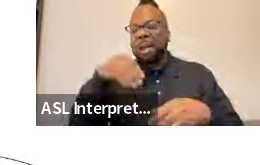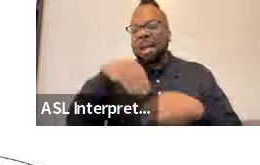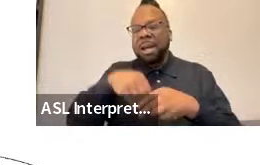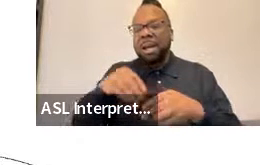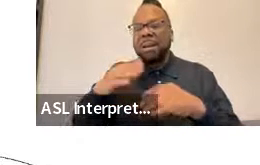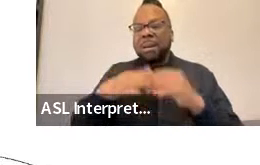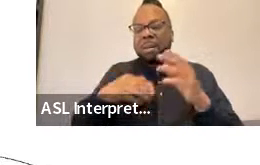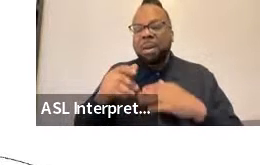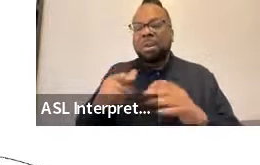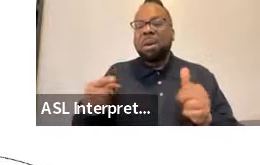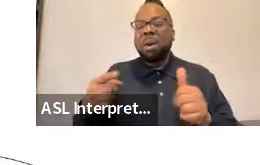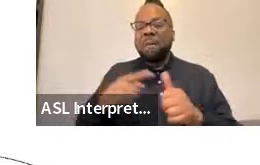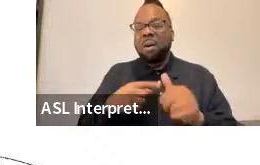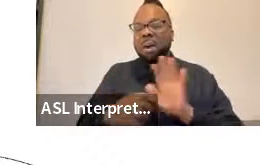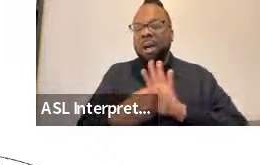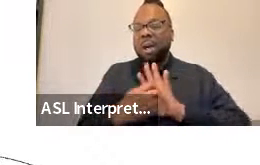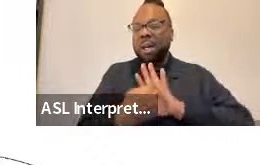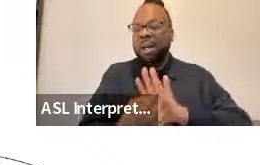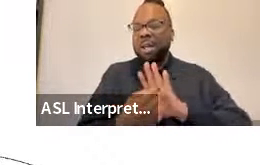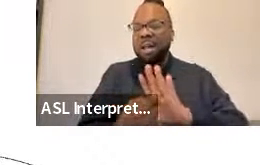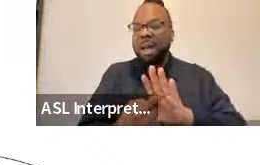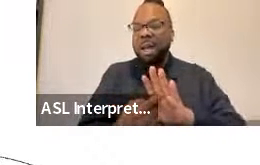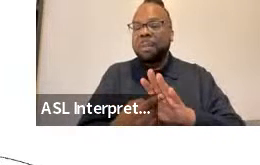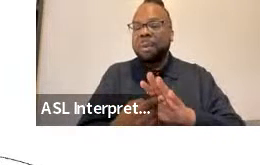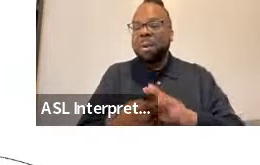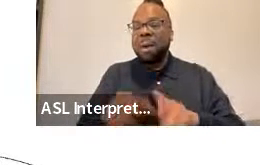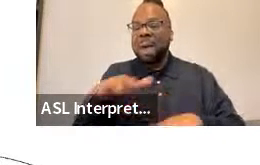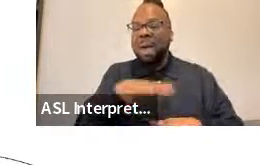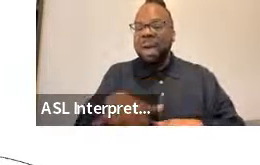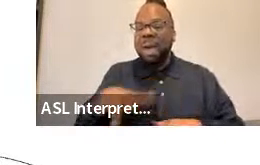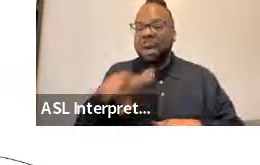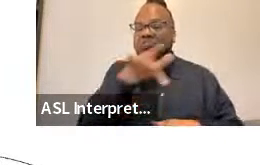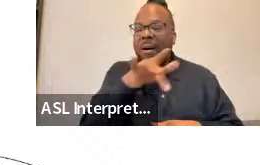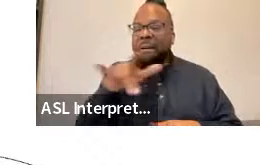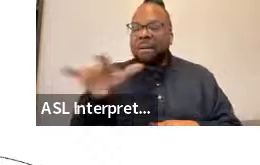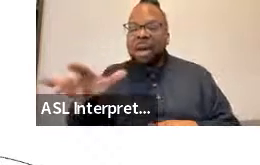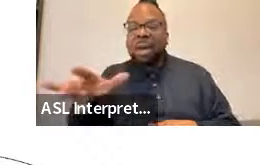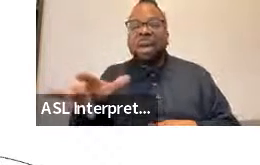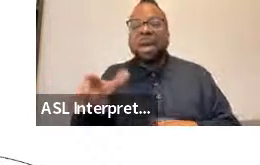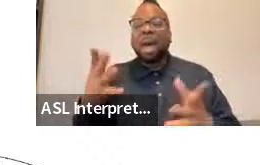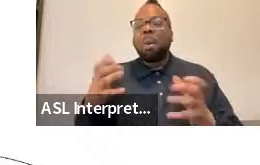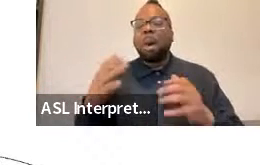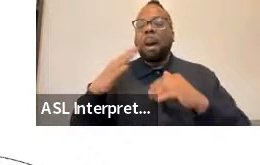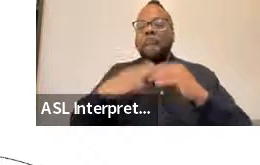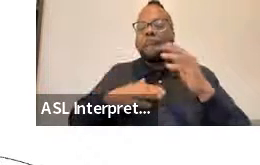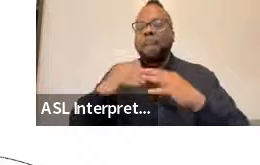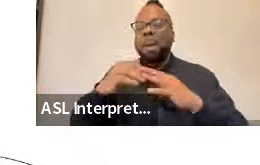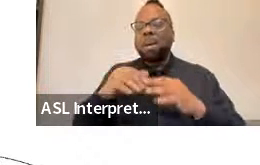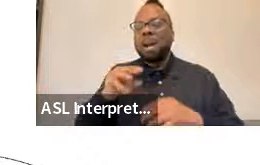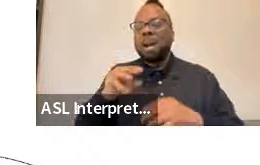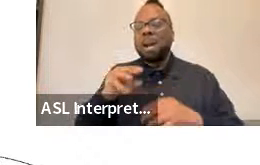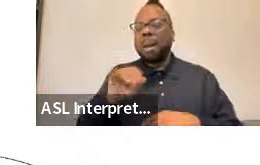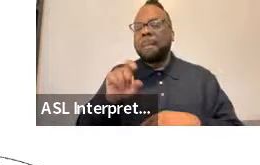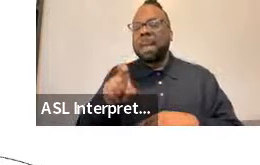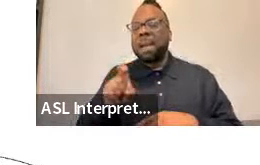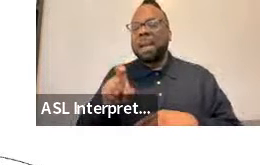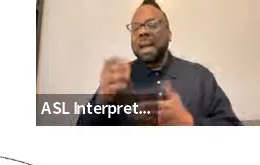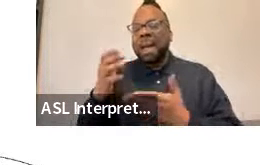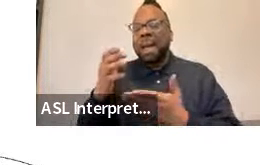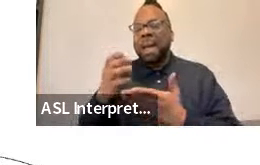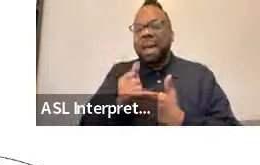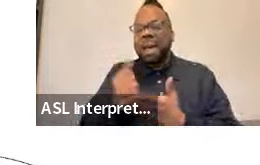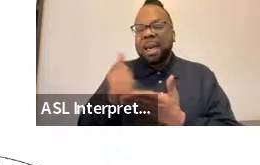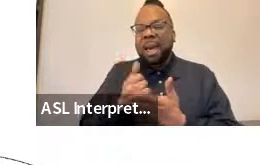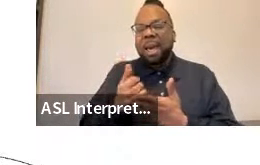example, a developer has a vacant site in an R6 district and plans to build a mixed income building, or a building that has both